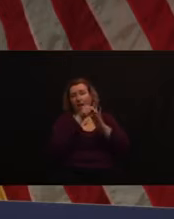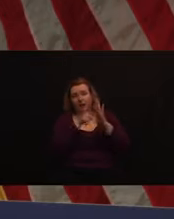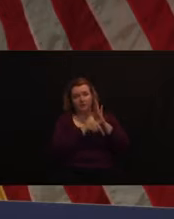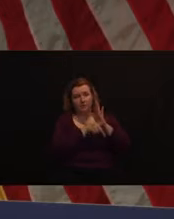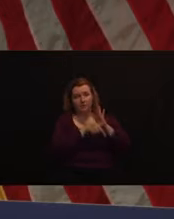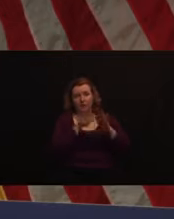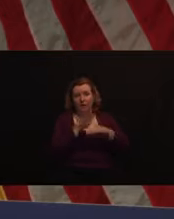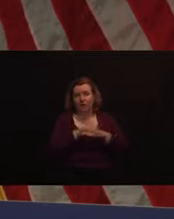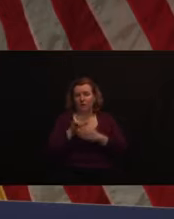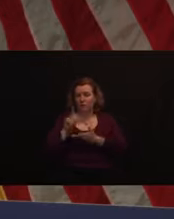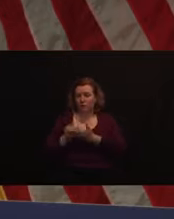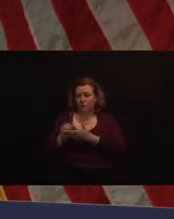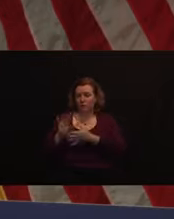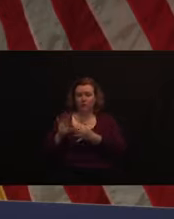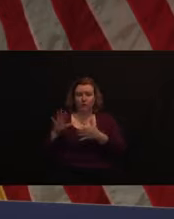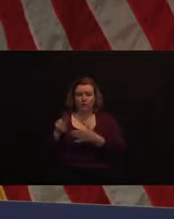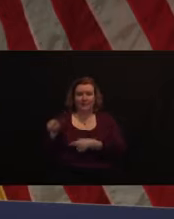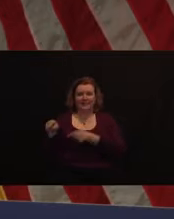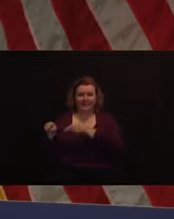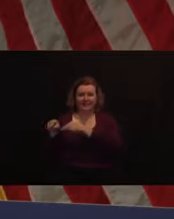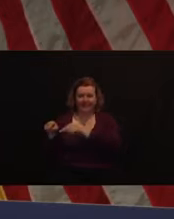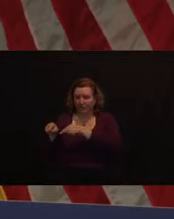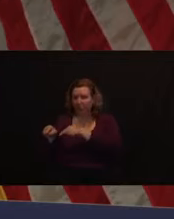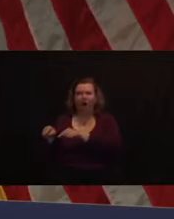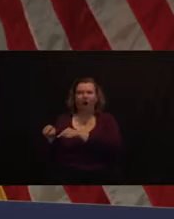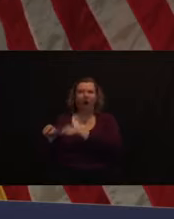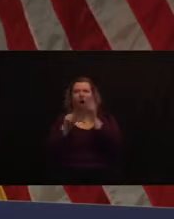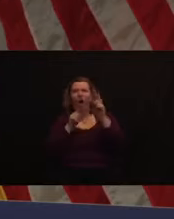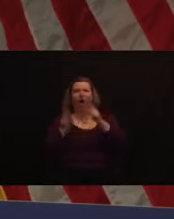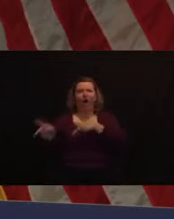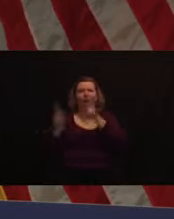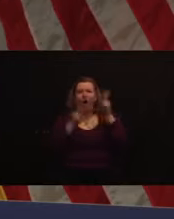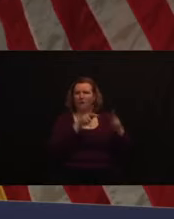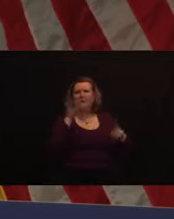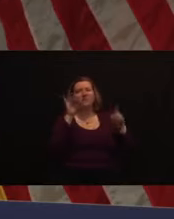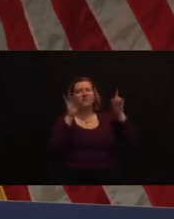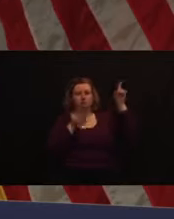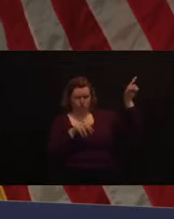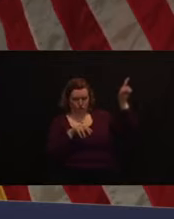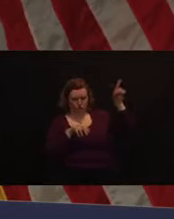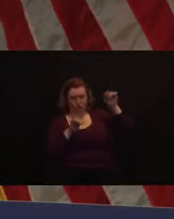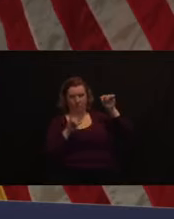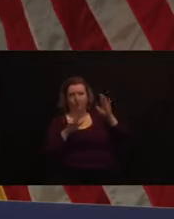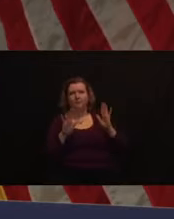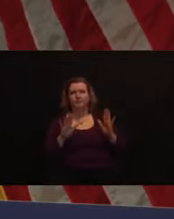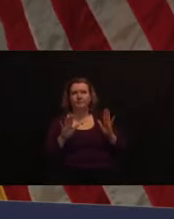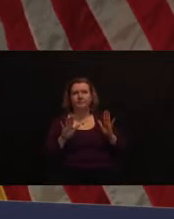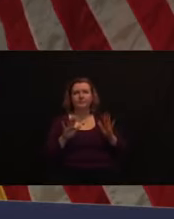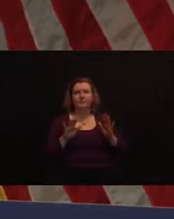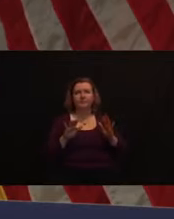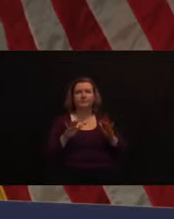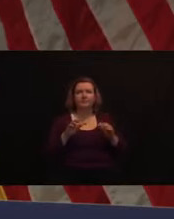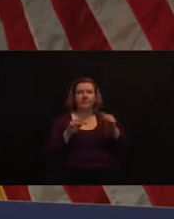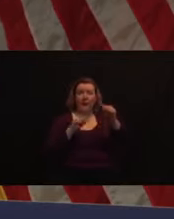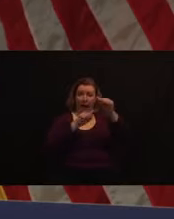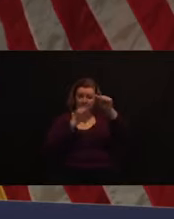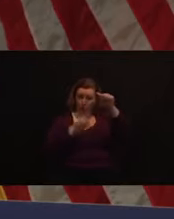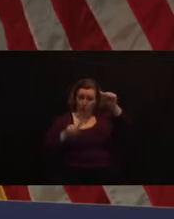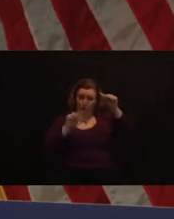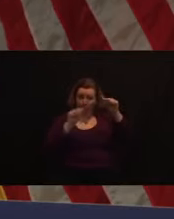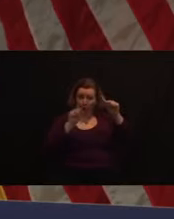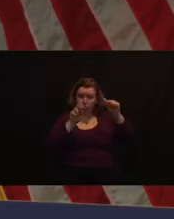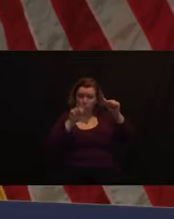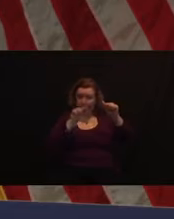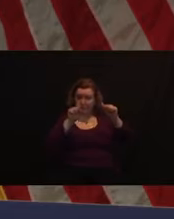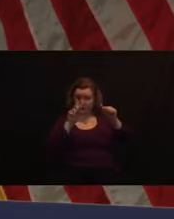a manufacturer. That's not a good approach. We saw recently with the AstraZeneca vaccine that the data changed over